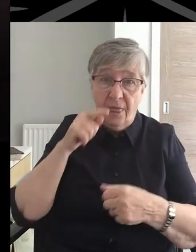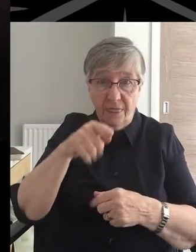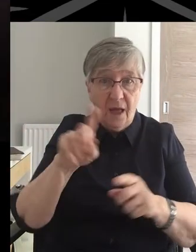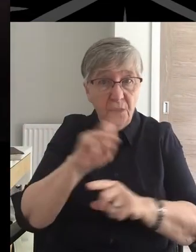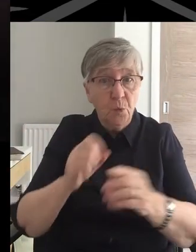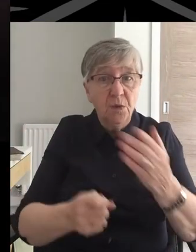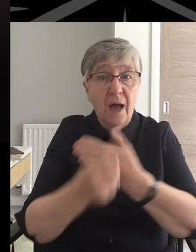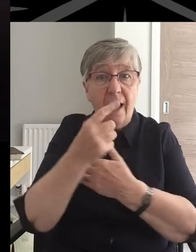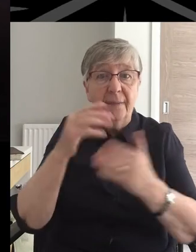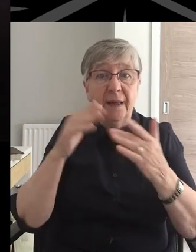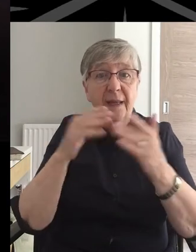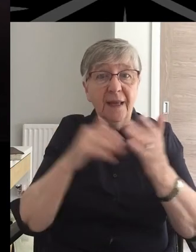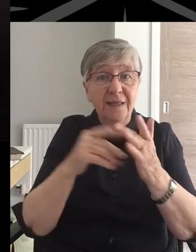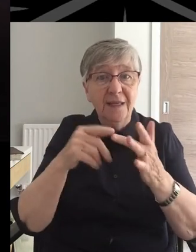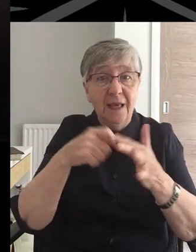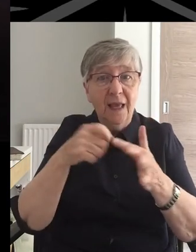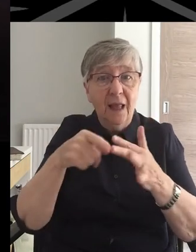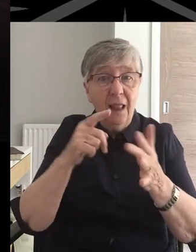for Ezekiel.